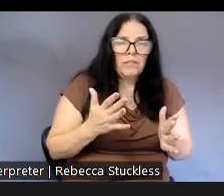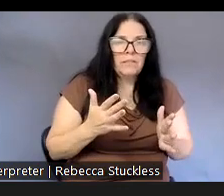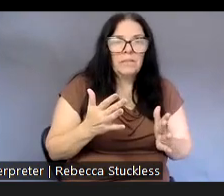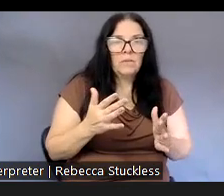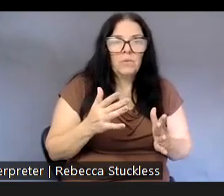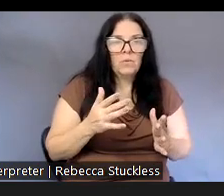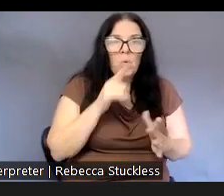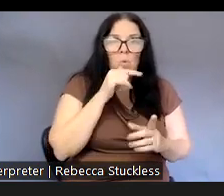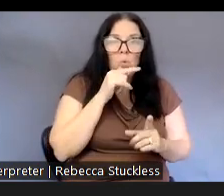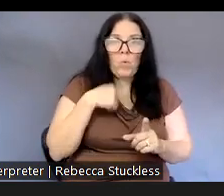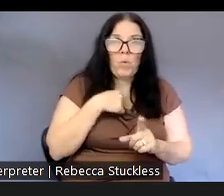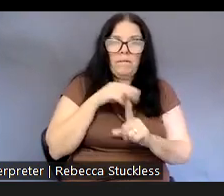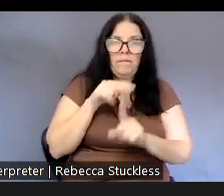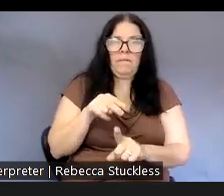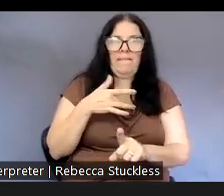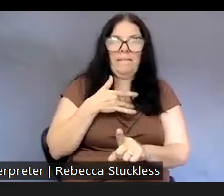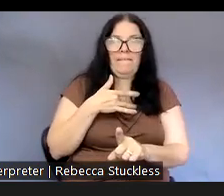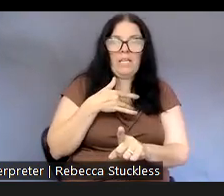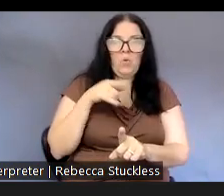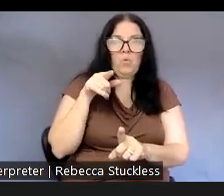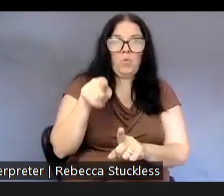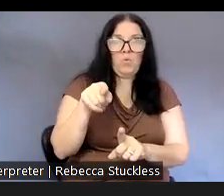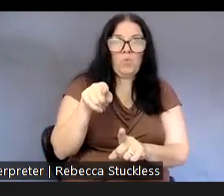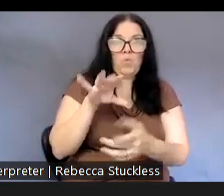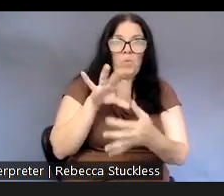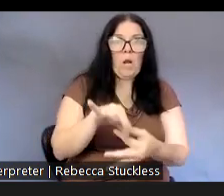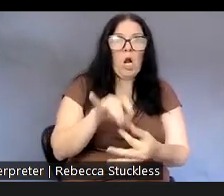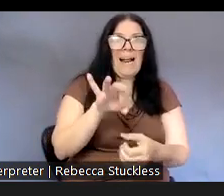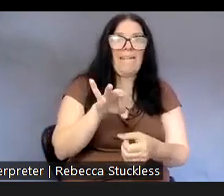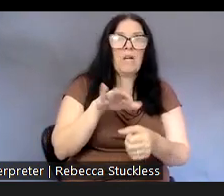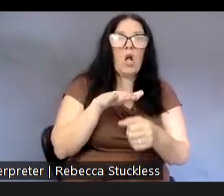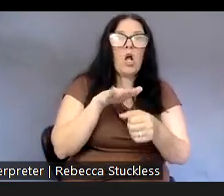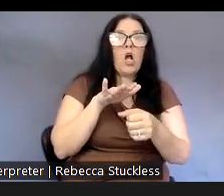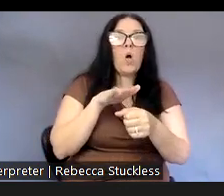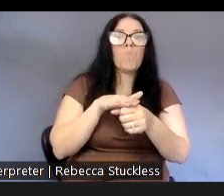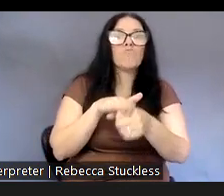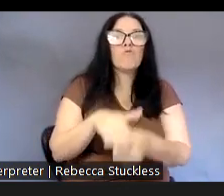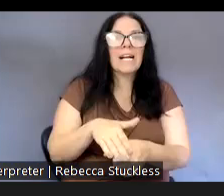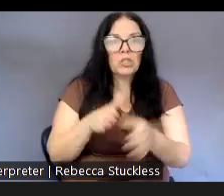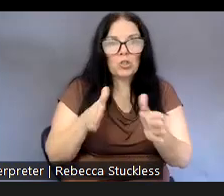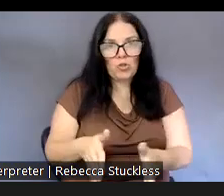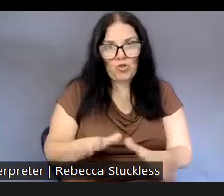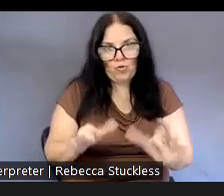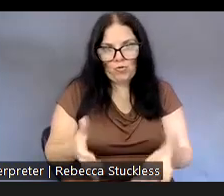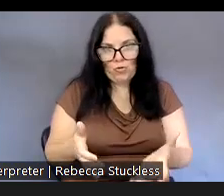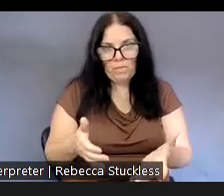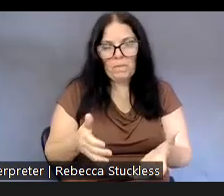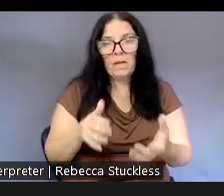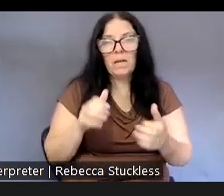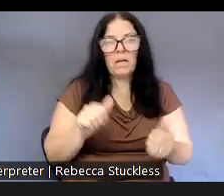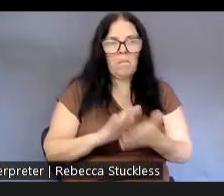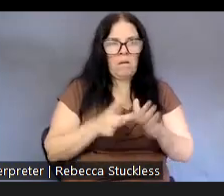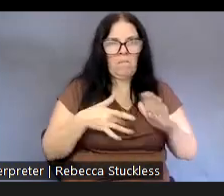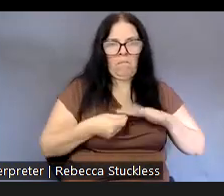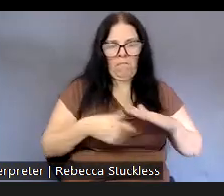perceived to belong to an oppressor group, it could risk fostering inappropriate guilt and shame.